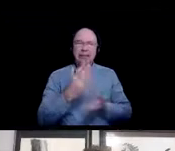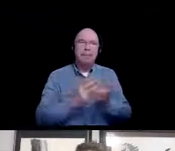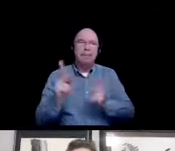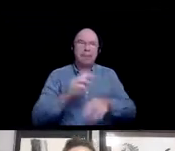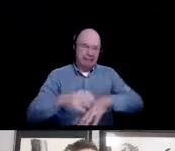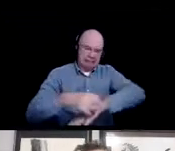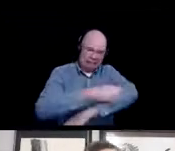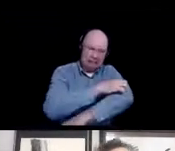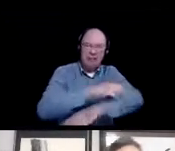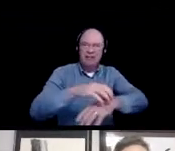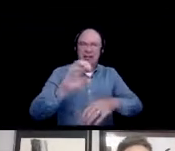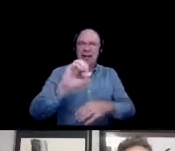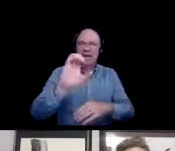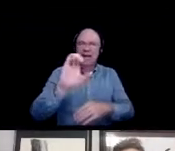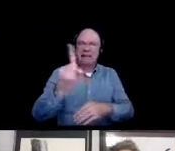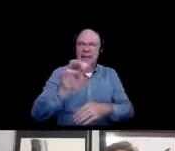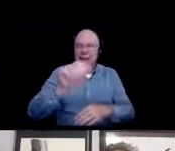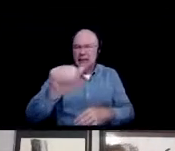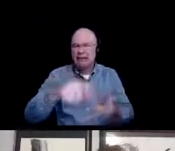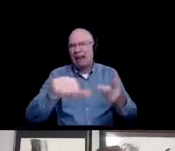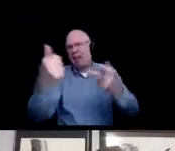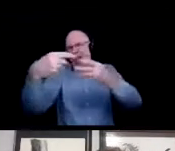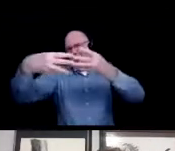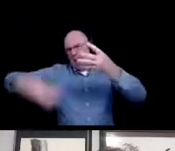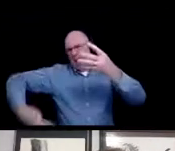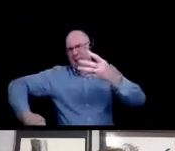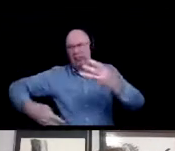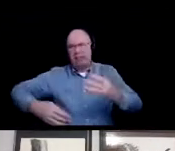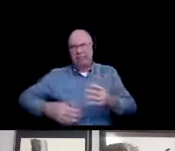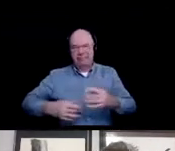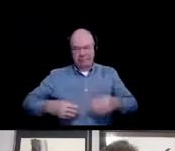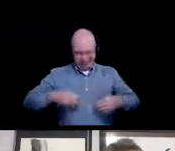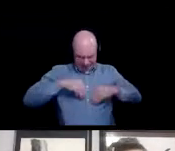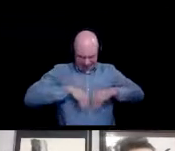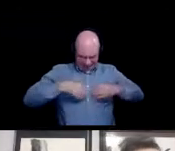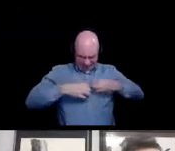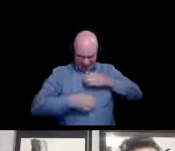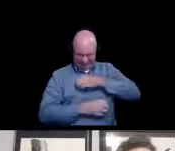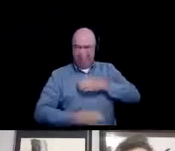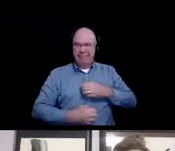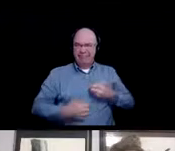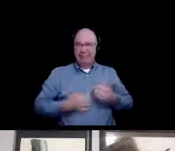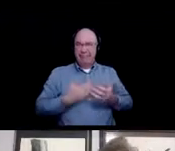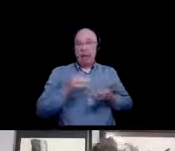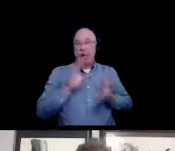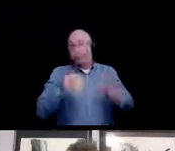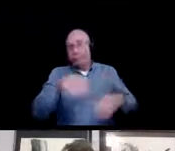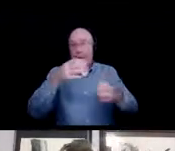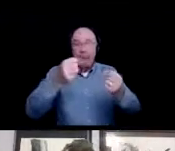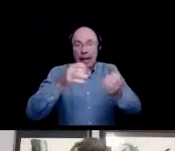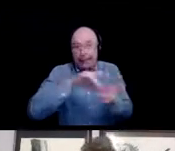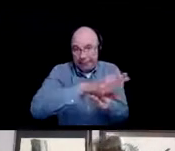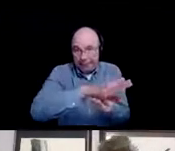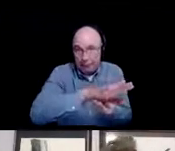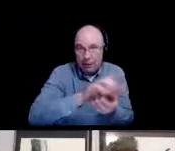eczema, or there's just a host of things that you can feel when you've developed intestinal permeability. So you eliminate dairy, but there's